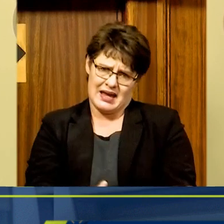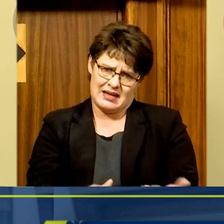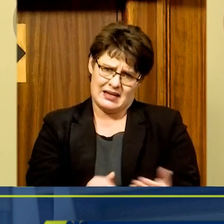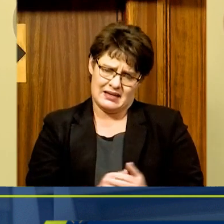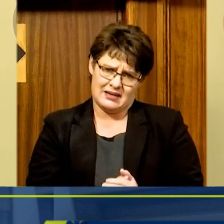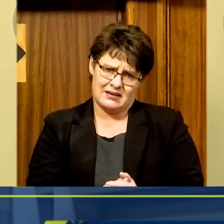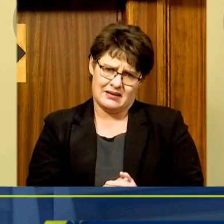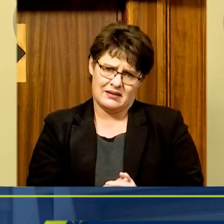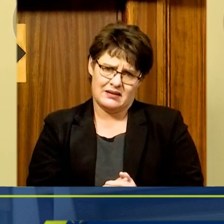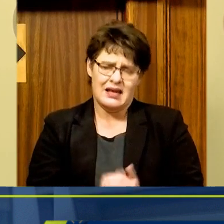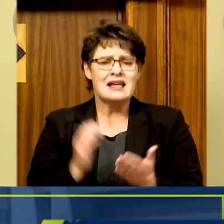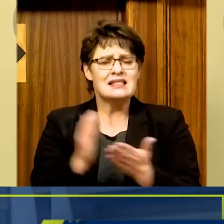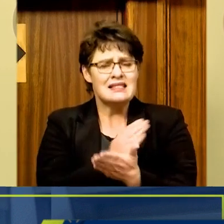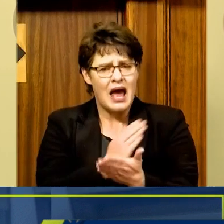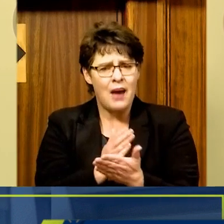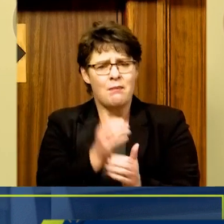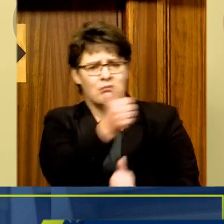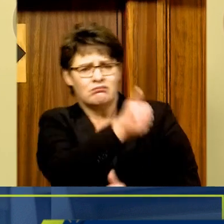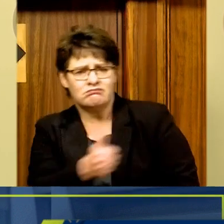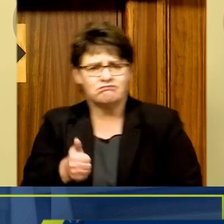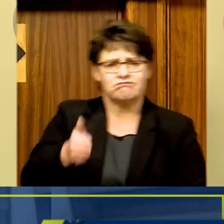who